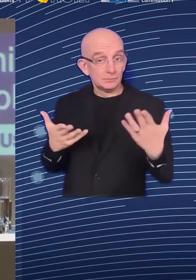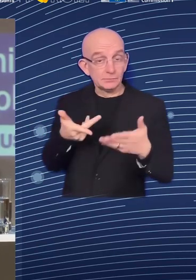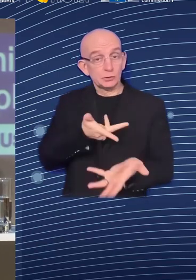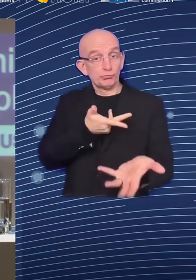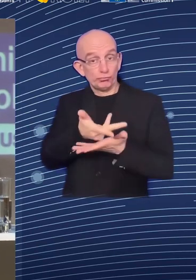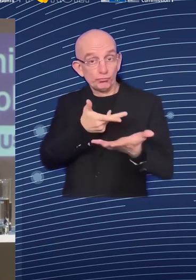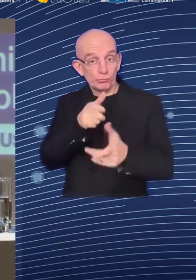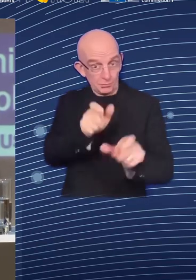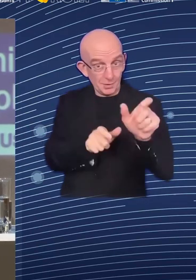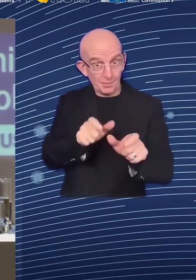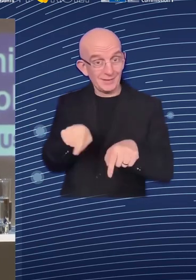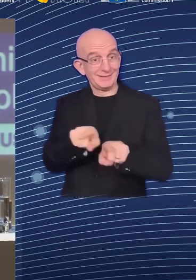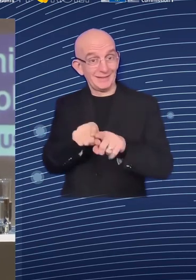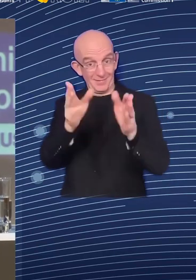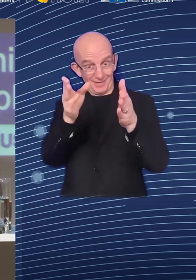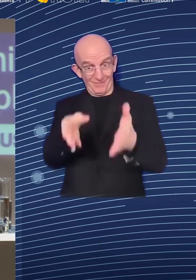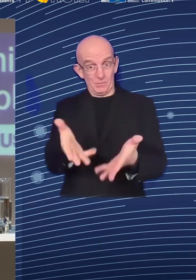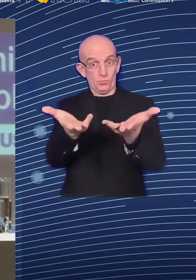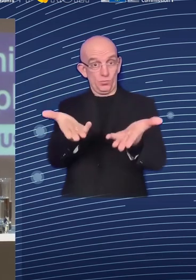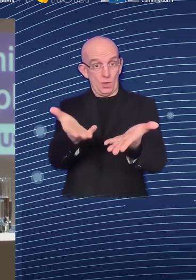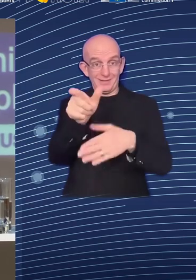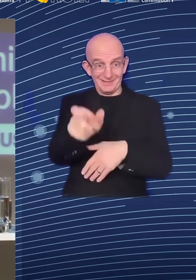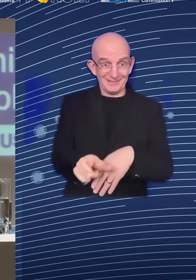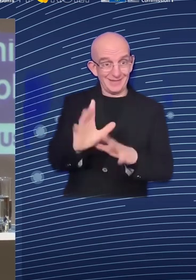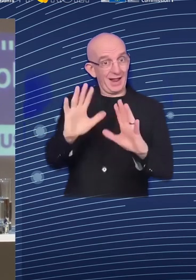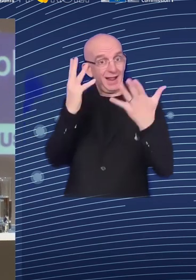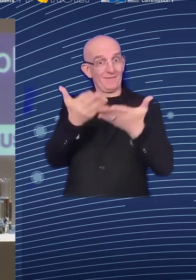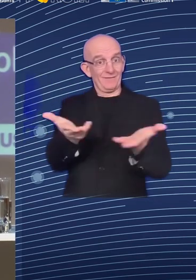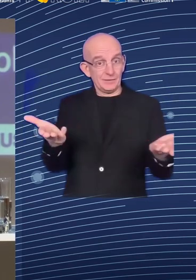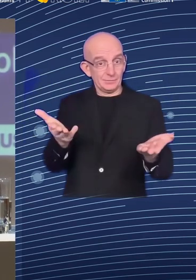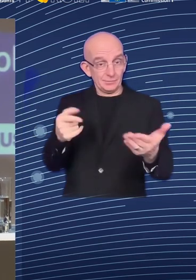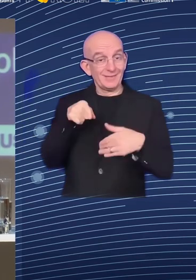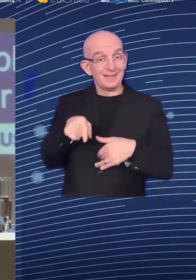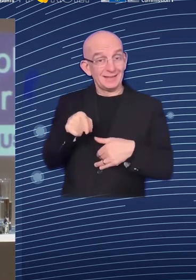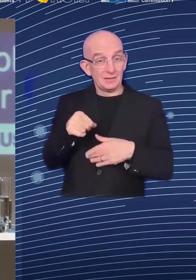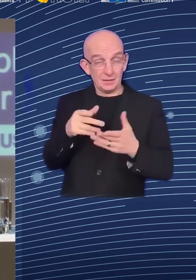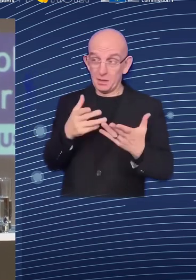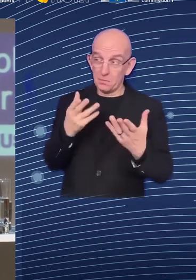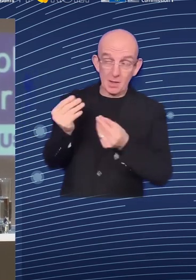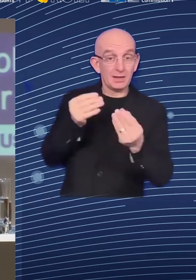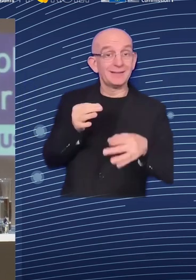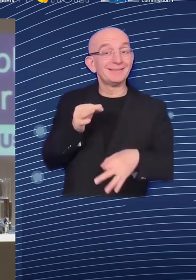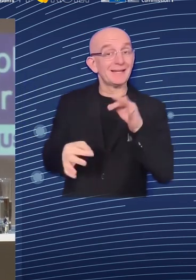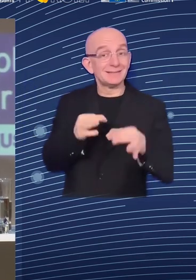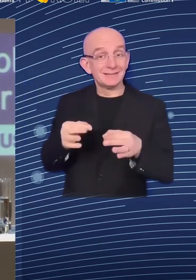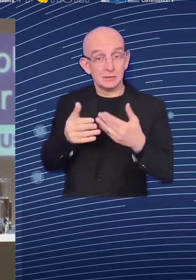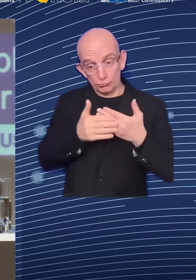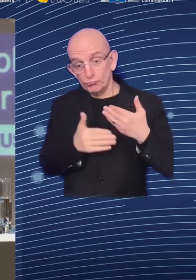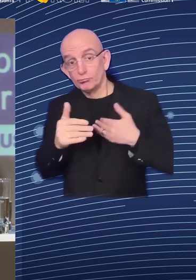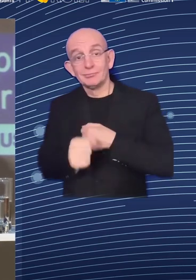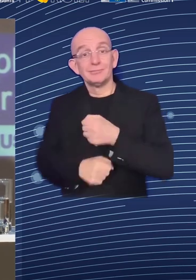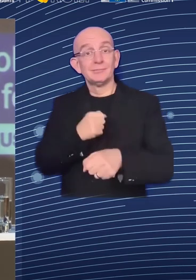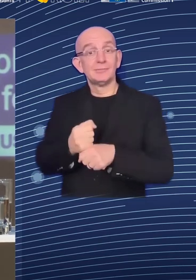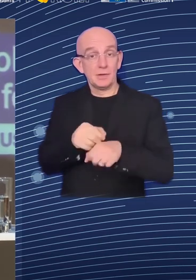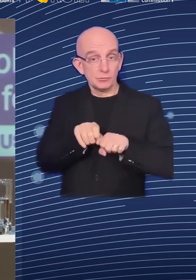is to launch Picks for Parents, because when you are speaking with associations, for instance, that are working